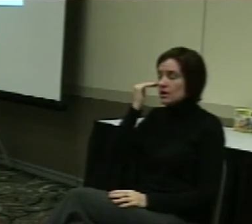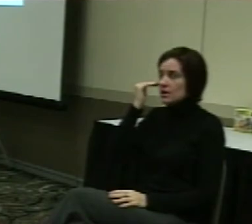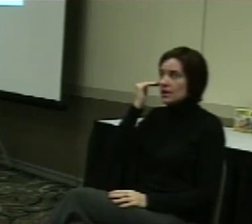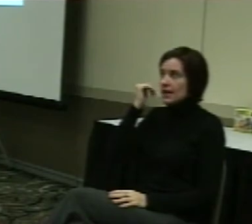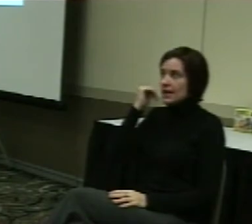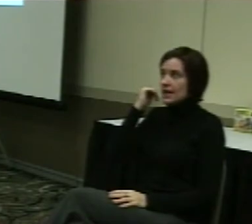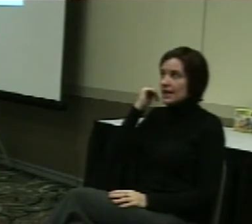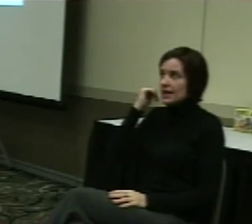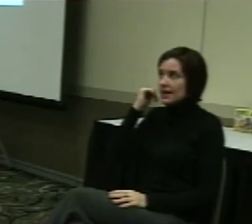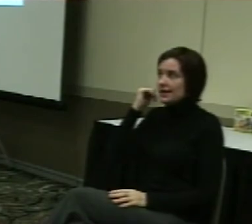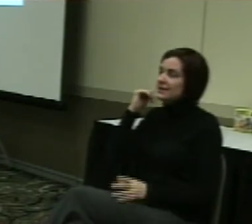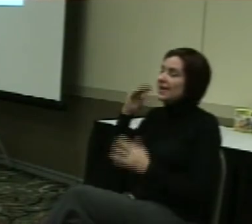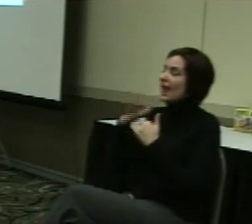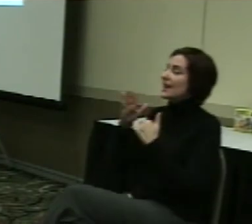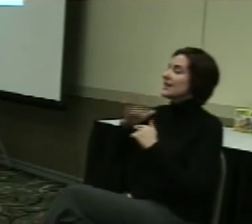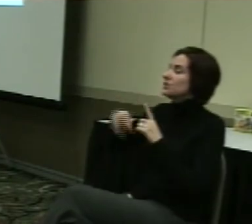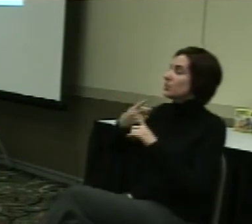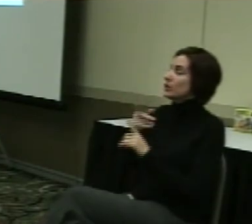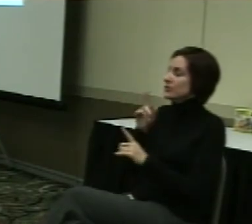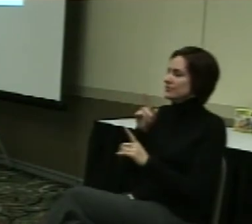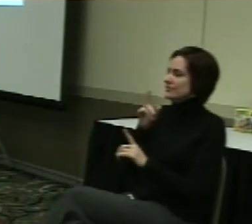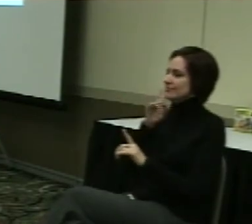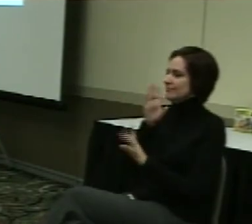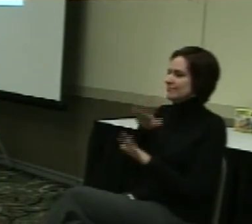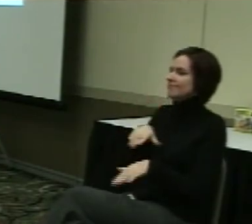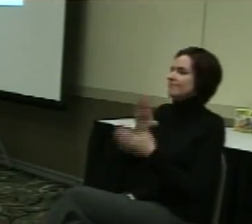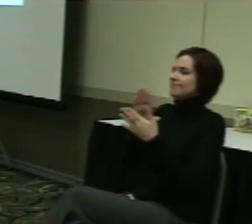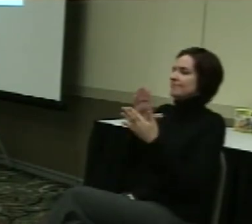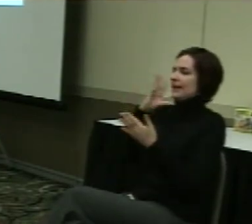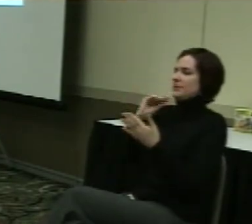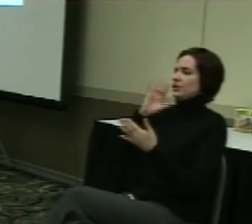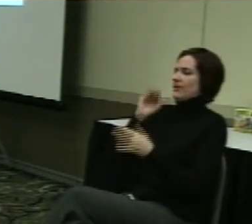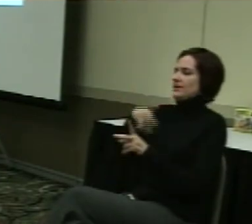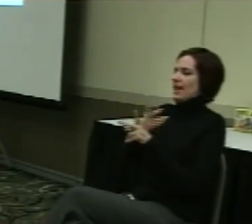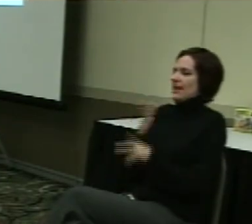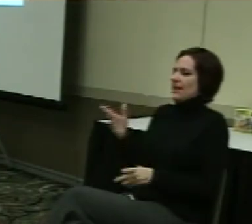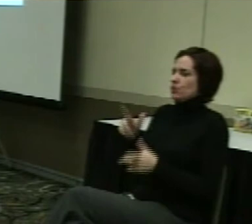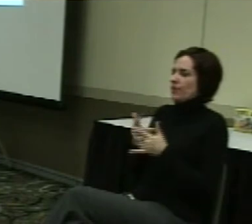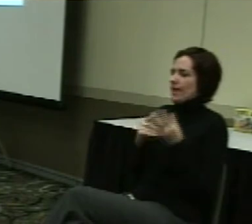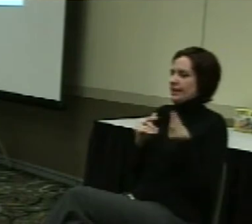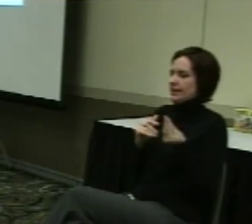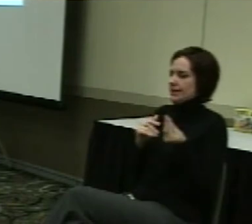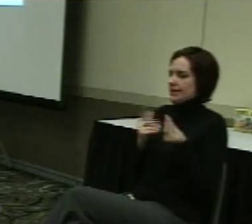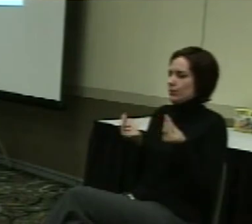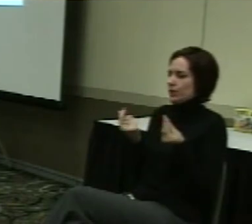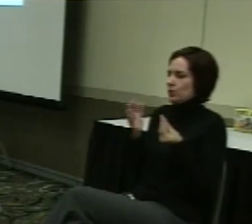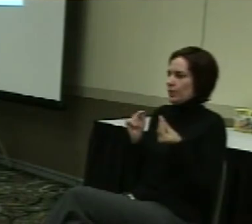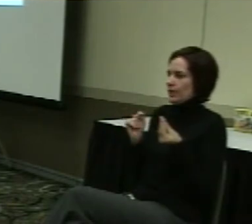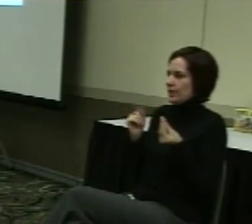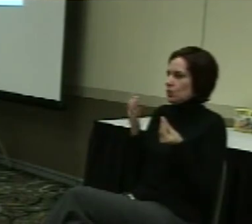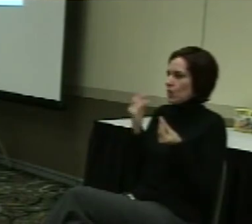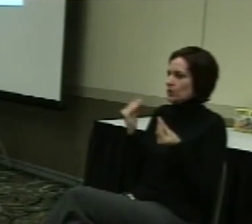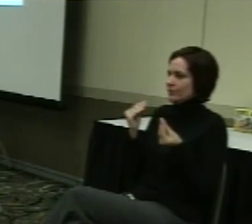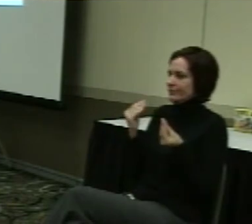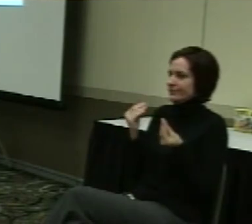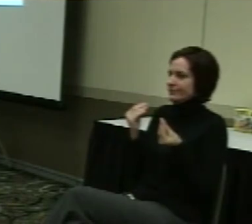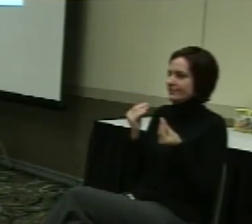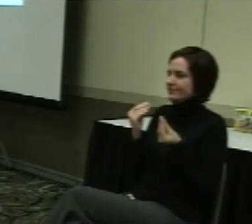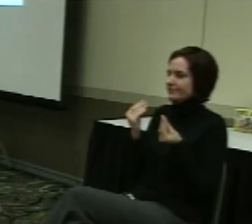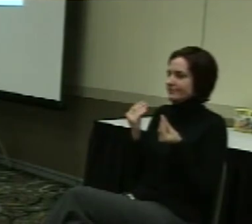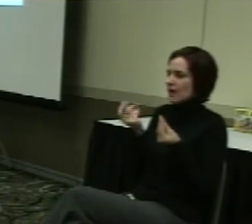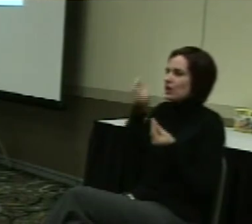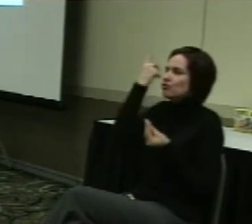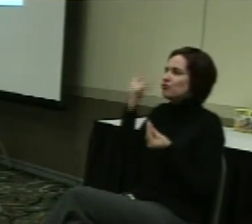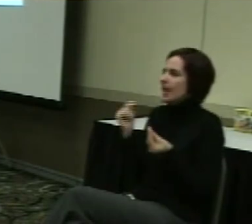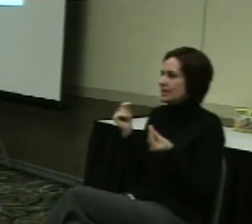you meet this kind of thing, it's important for you to put it somewhere, right? You put it, you